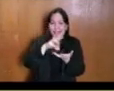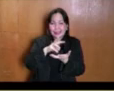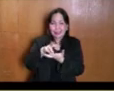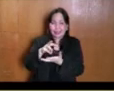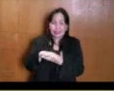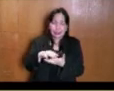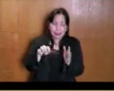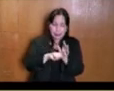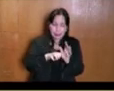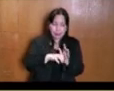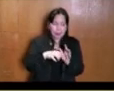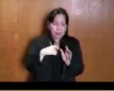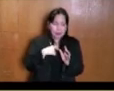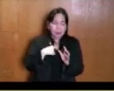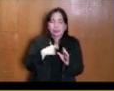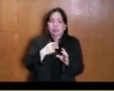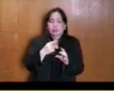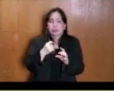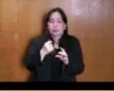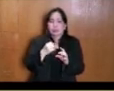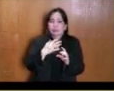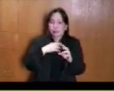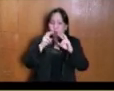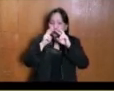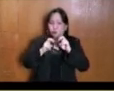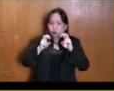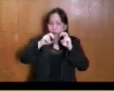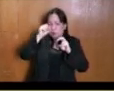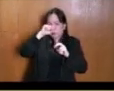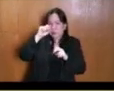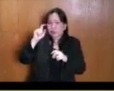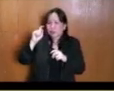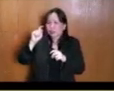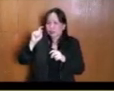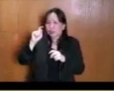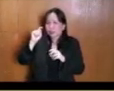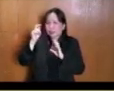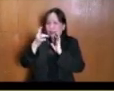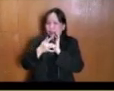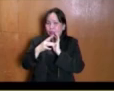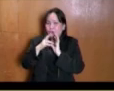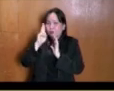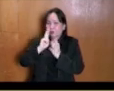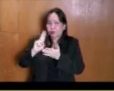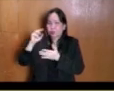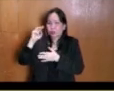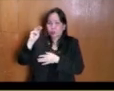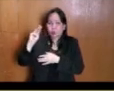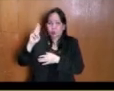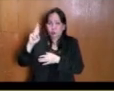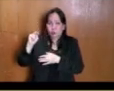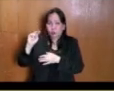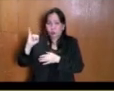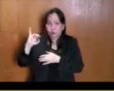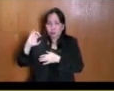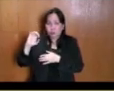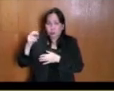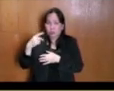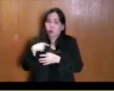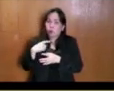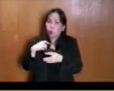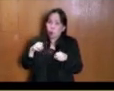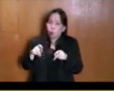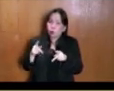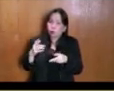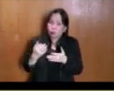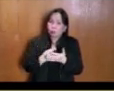So, for example, when I did my research fellowship at the Technical University of Munich, I had the opportunity